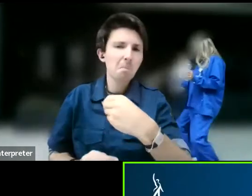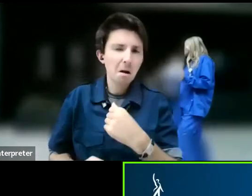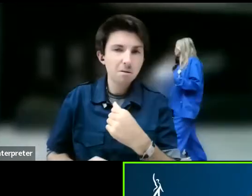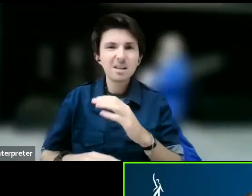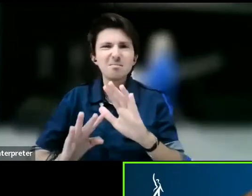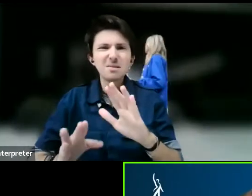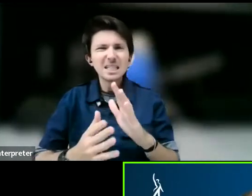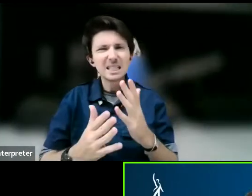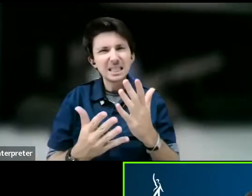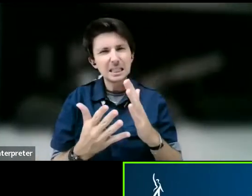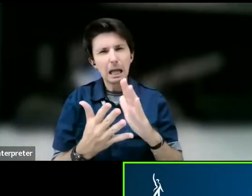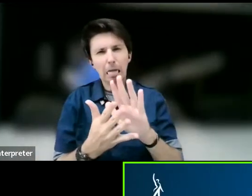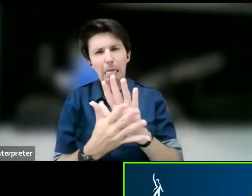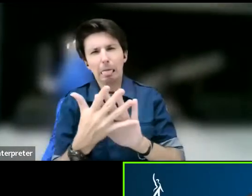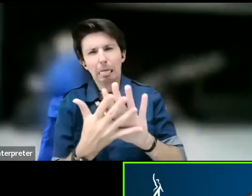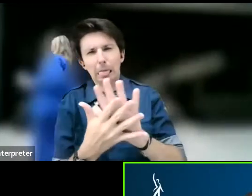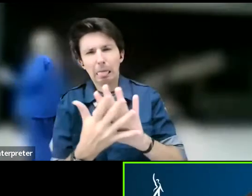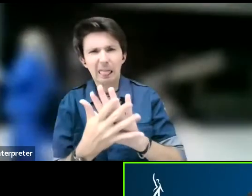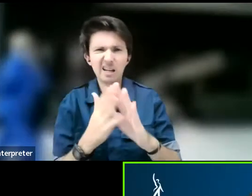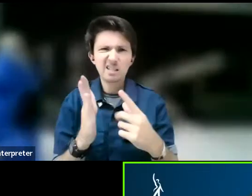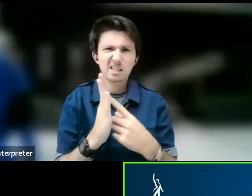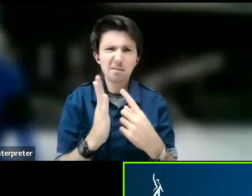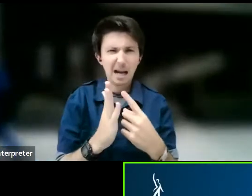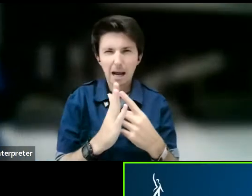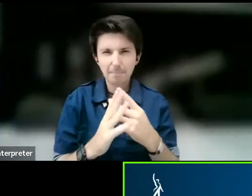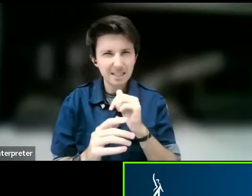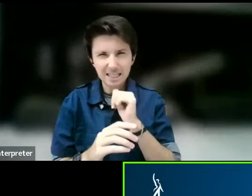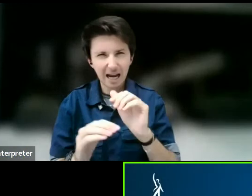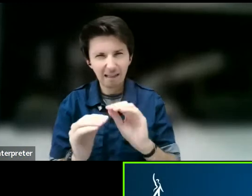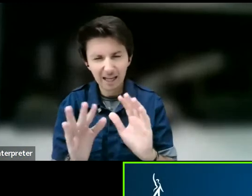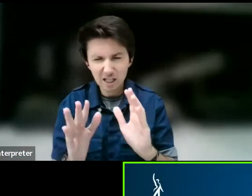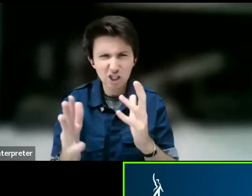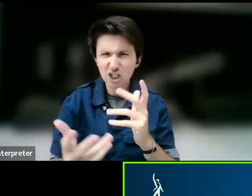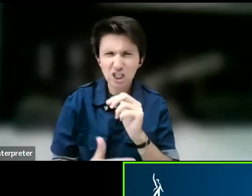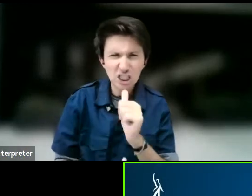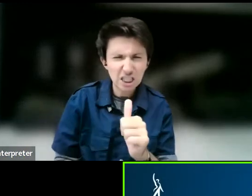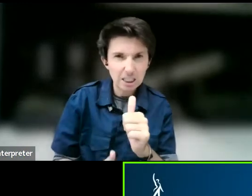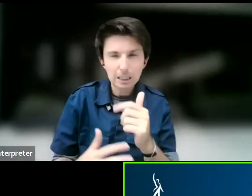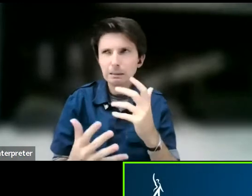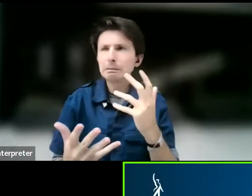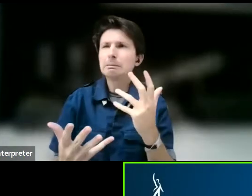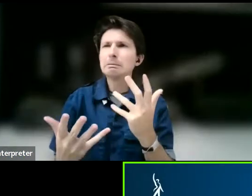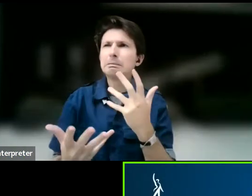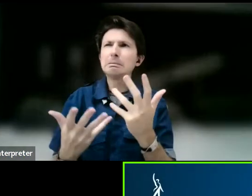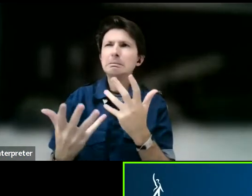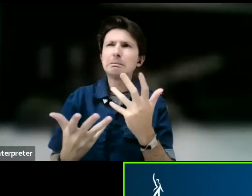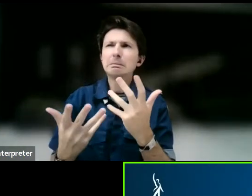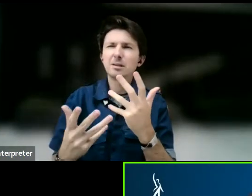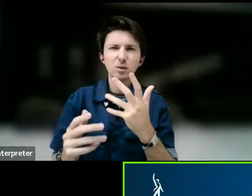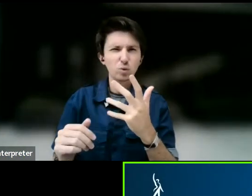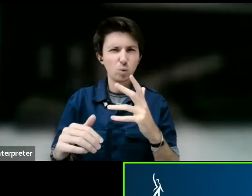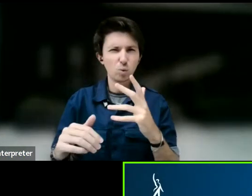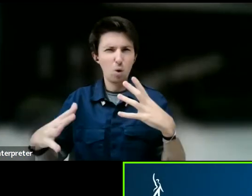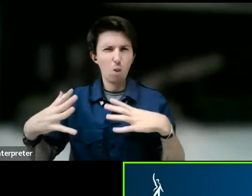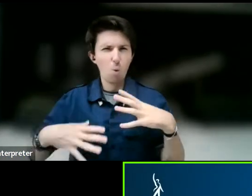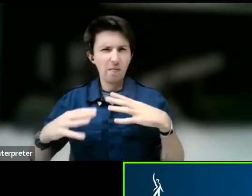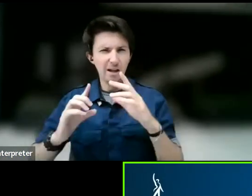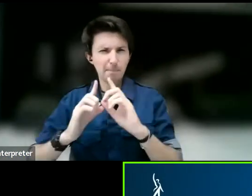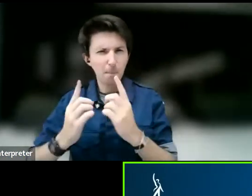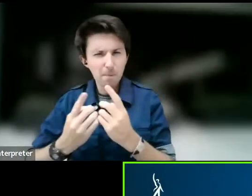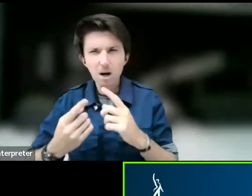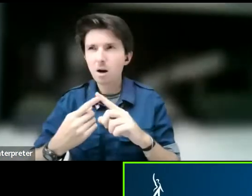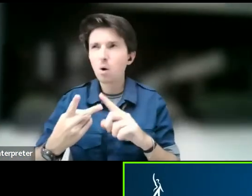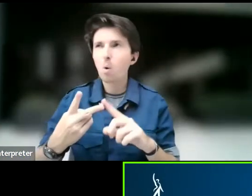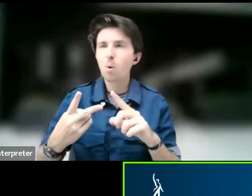actor is interfacing, whether it's with casting or sometimes with wardrobe. What are the expectations?